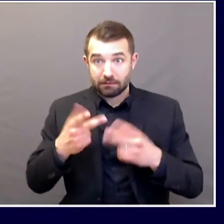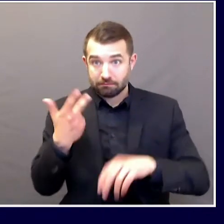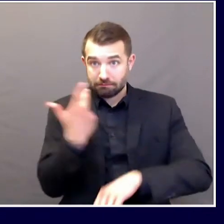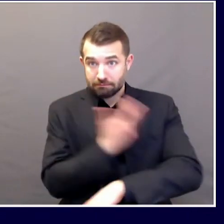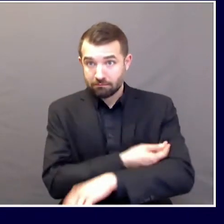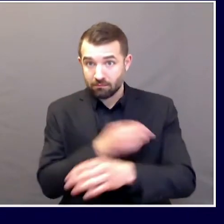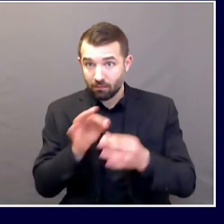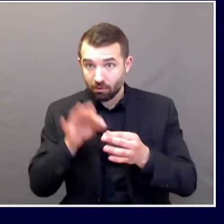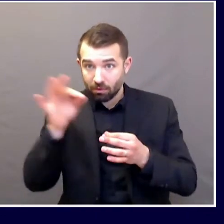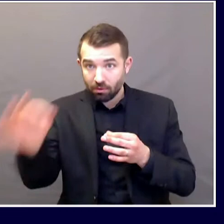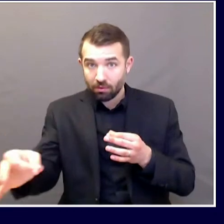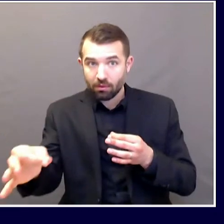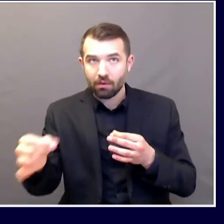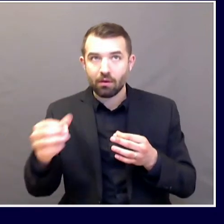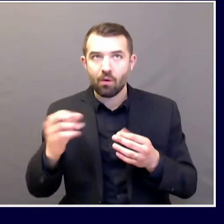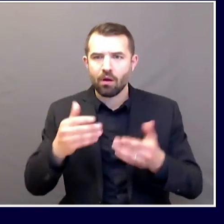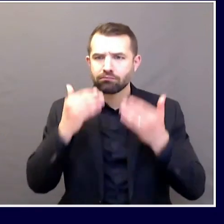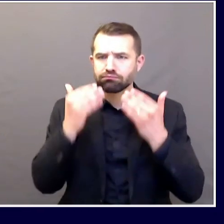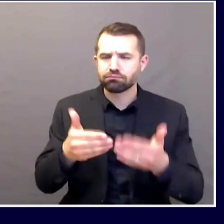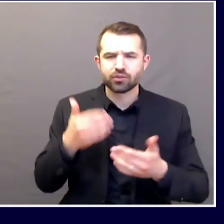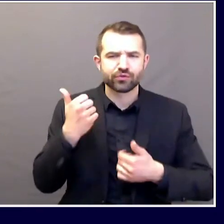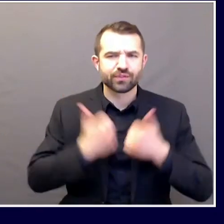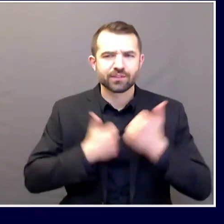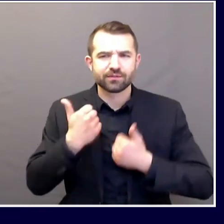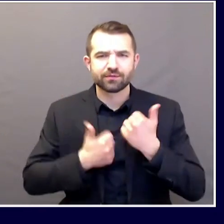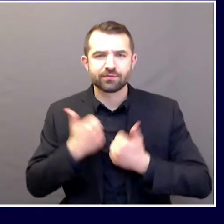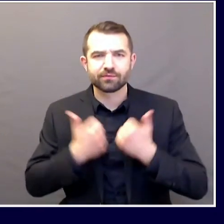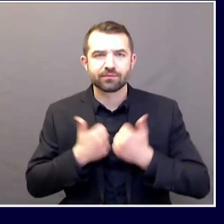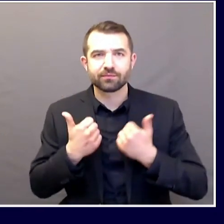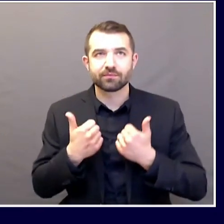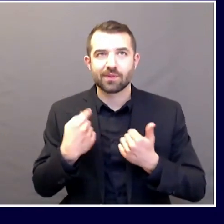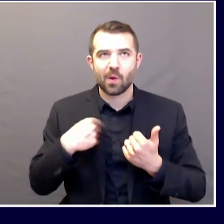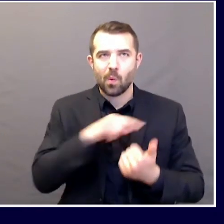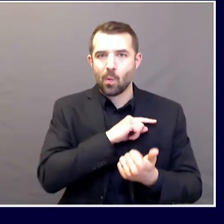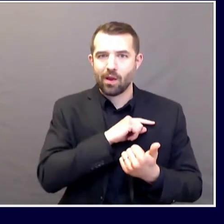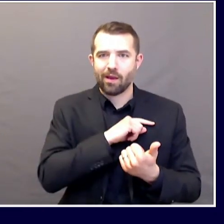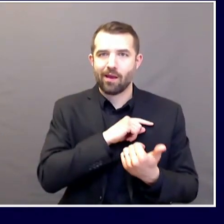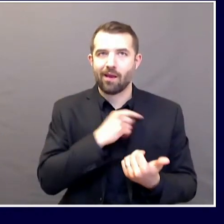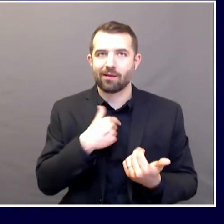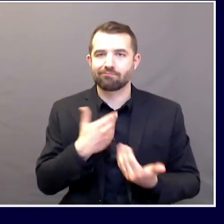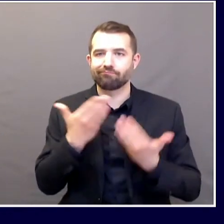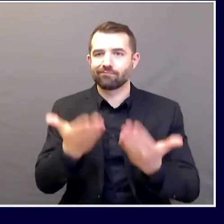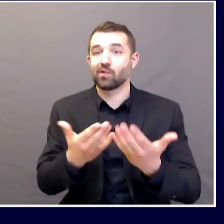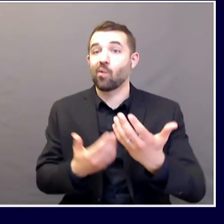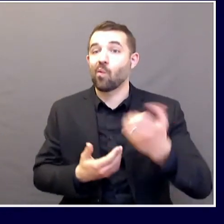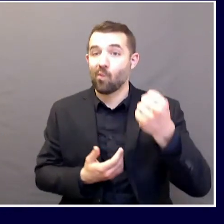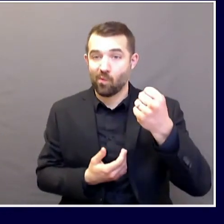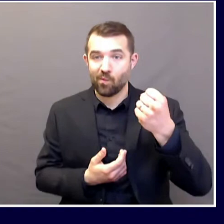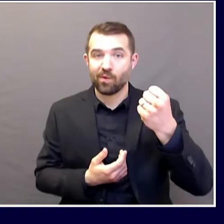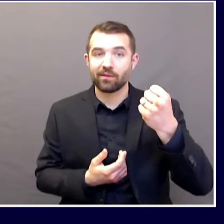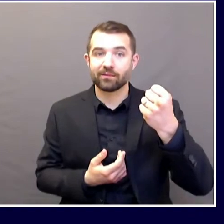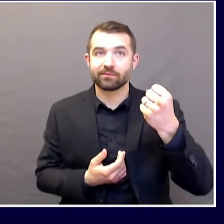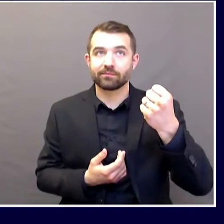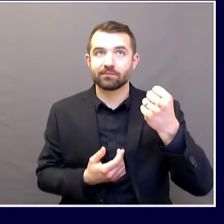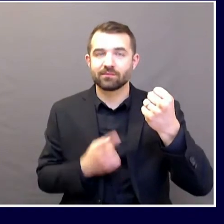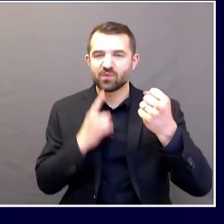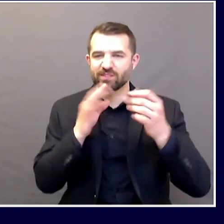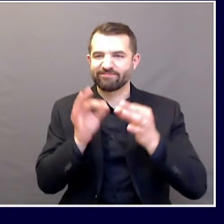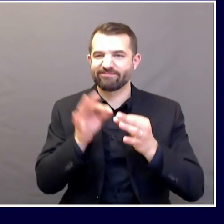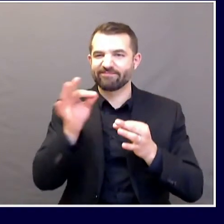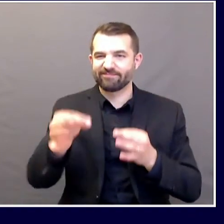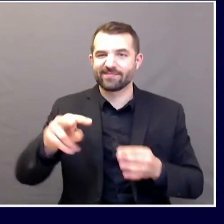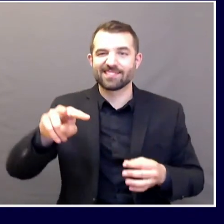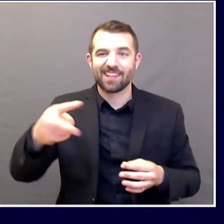anyways? And the bottom line is that we've recommended that folks hold off on the second dose. The second dose can be